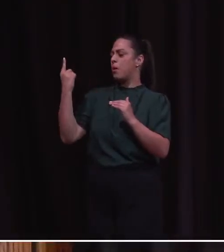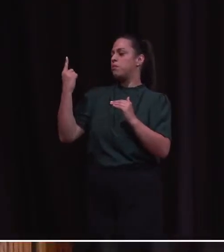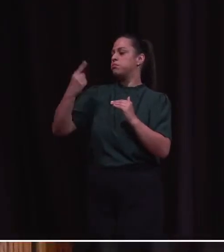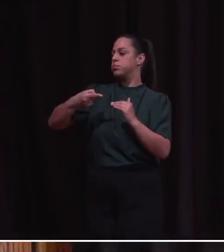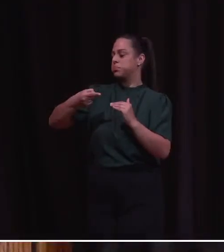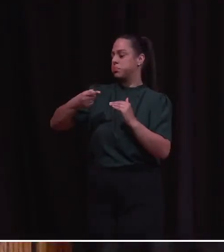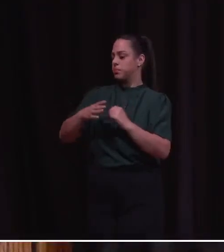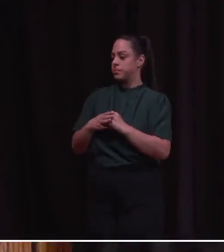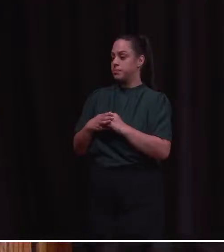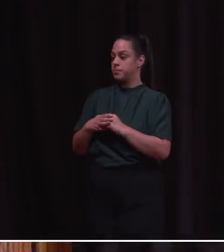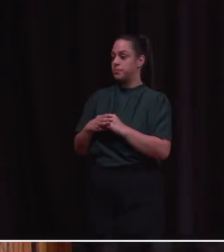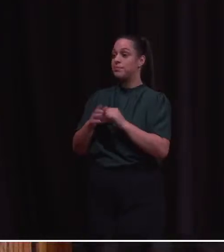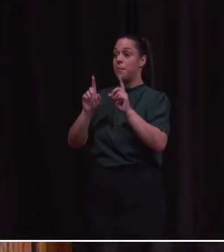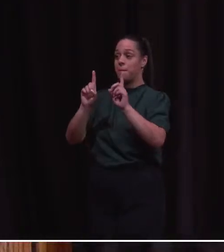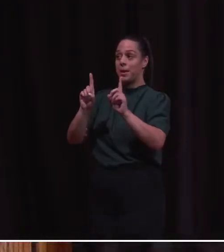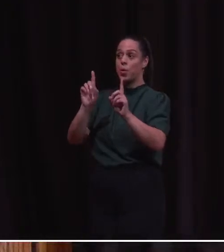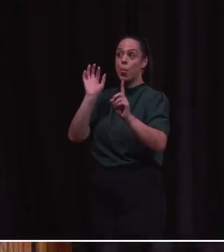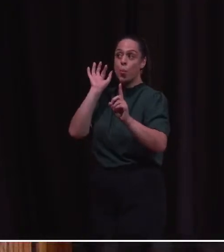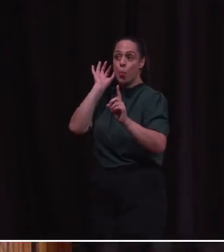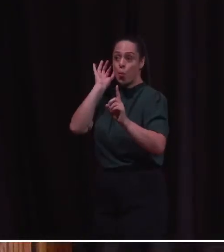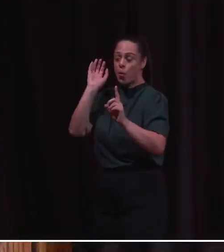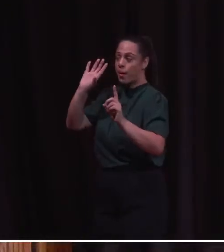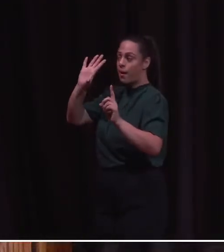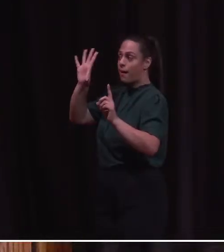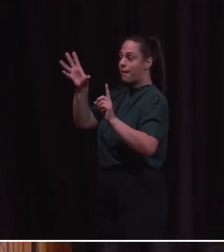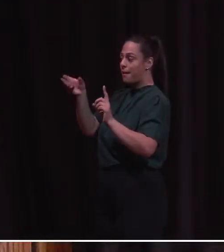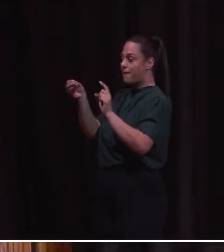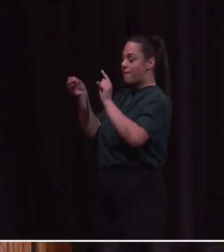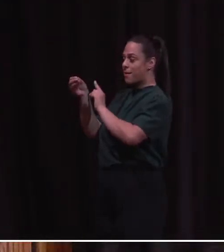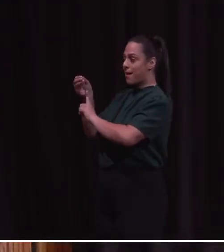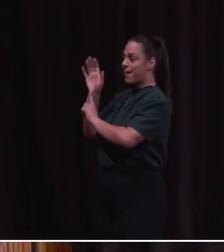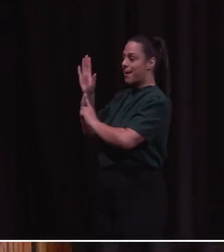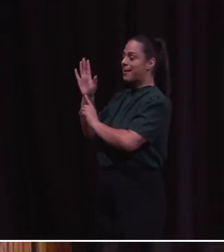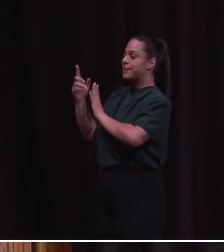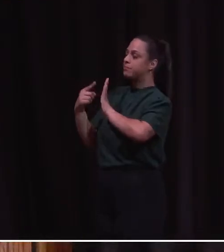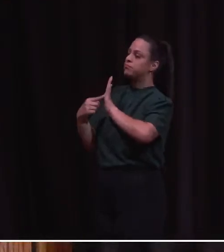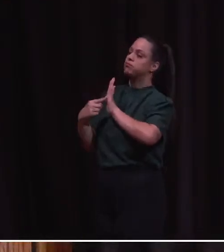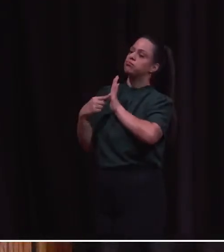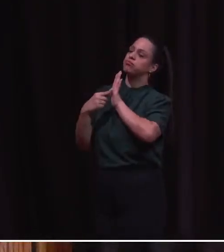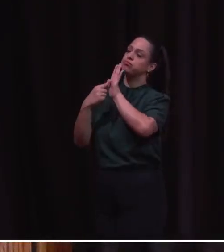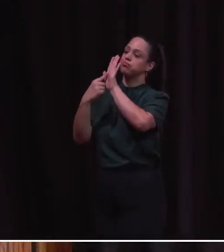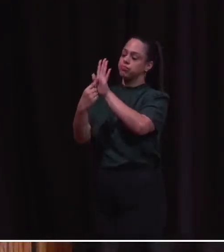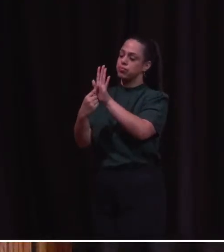the representatives of women's subordination and degradation.